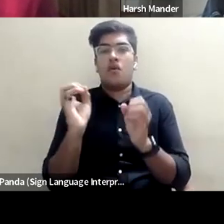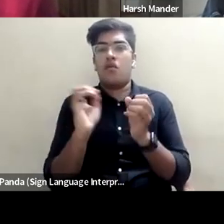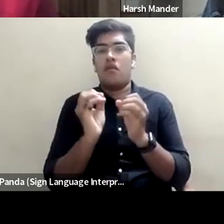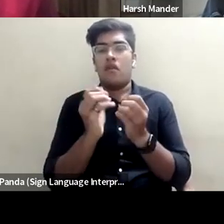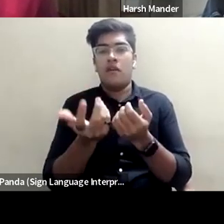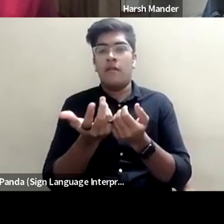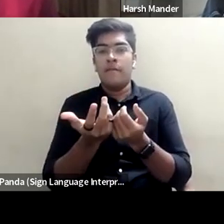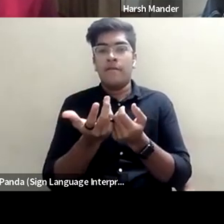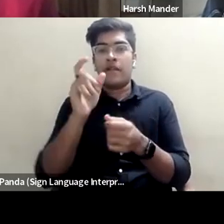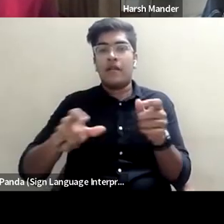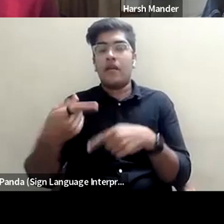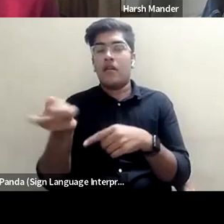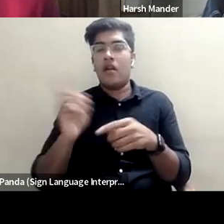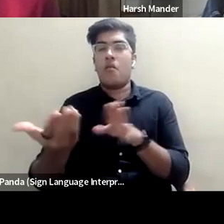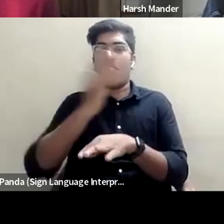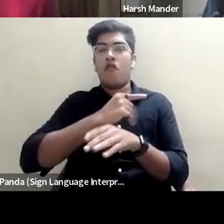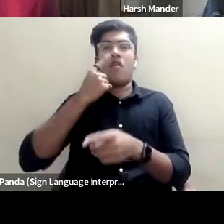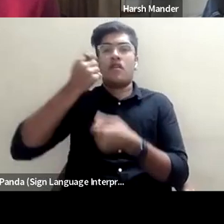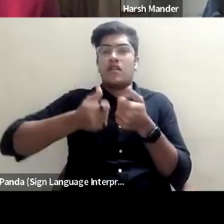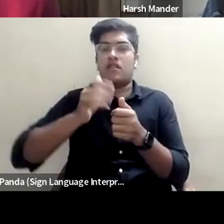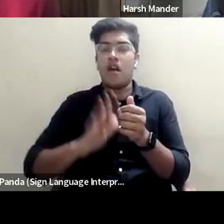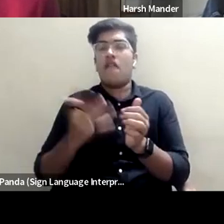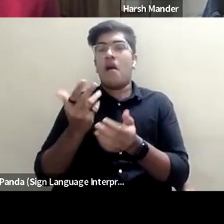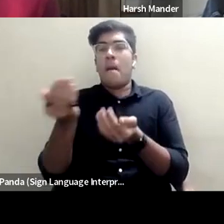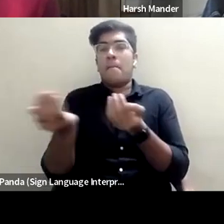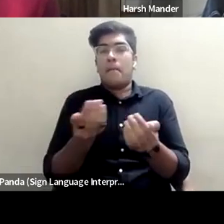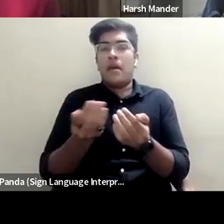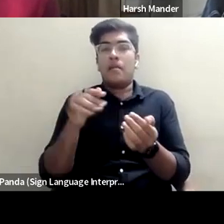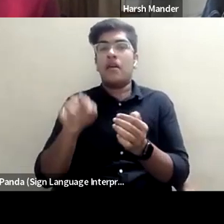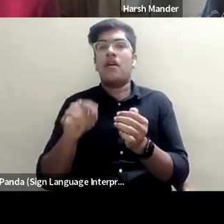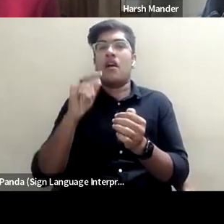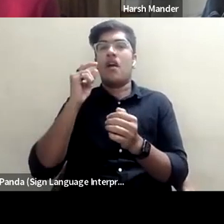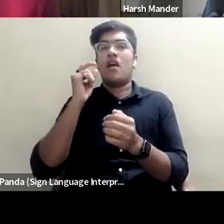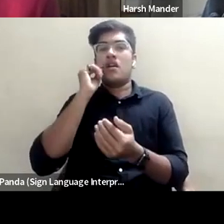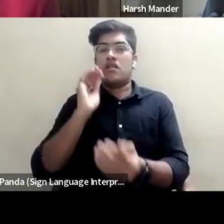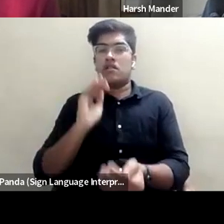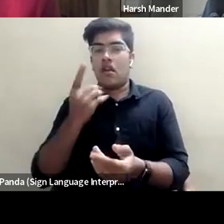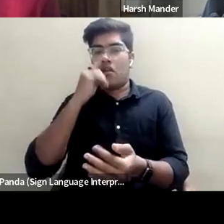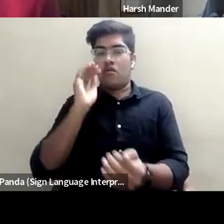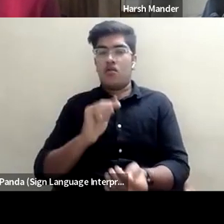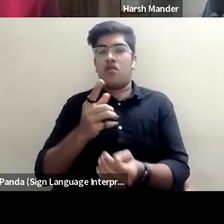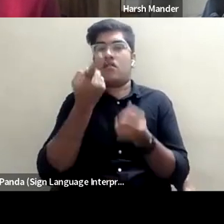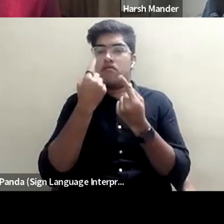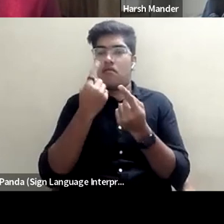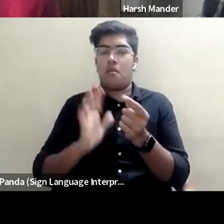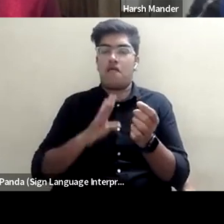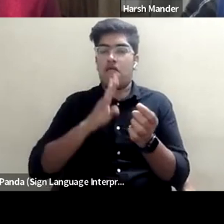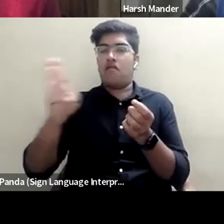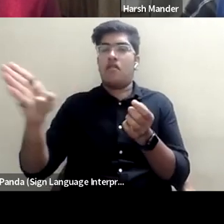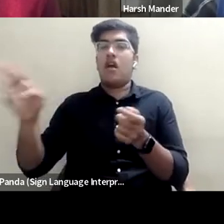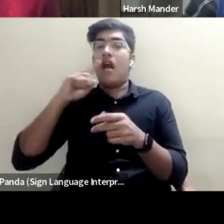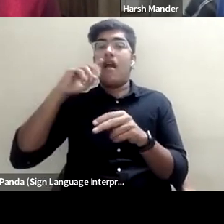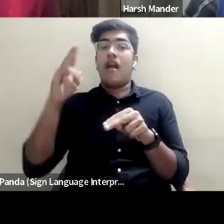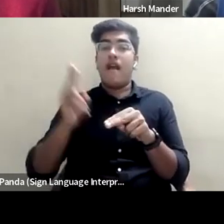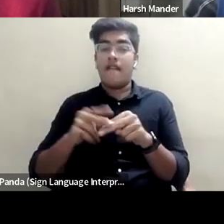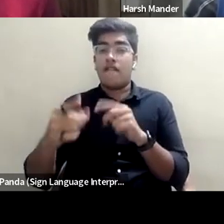which could indicate the gender of the fetus. So they would go for this test. And